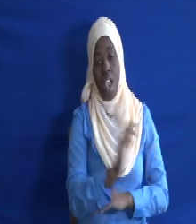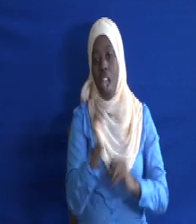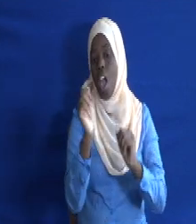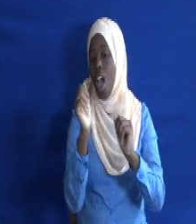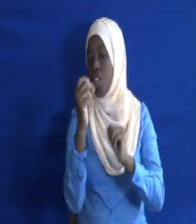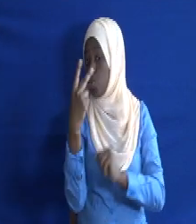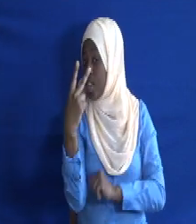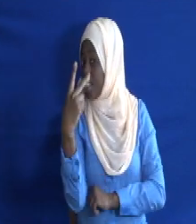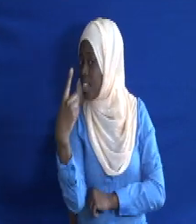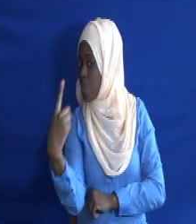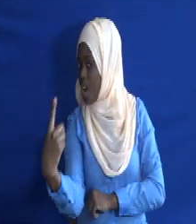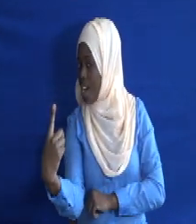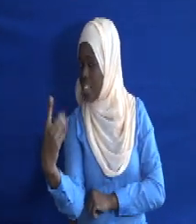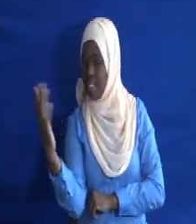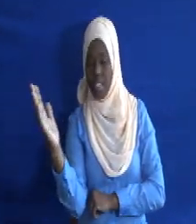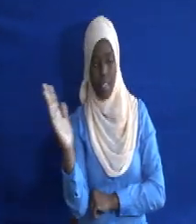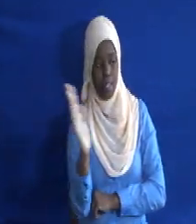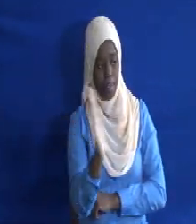31, very good.